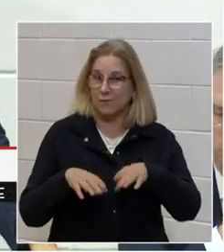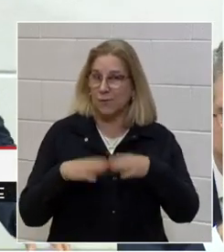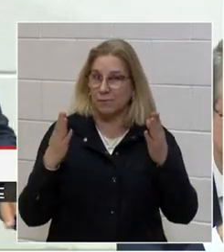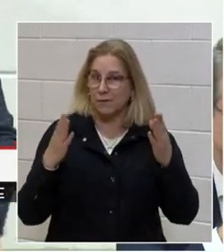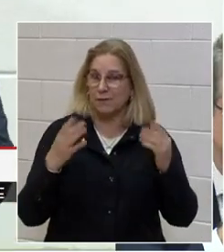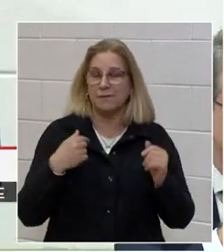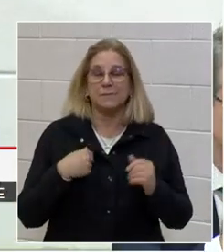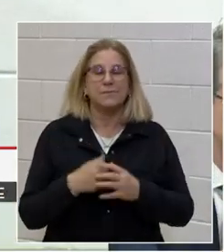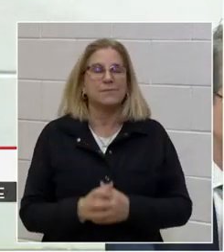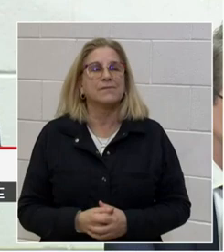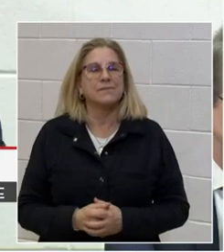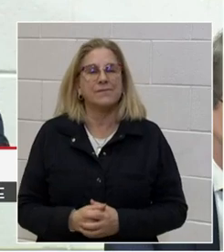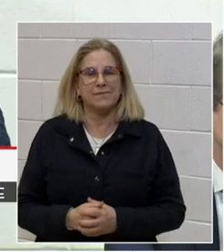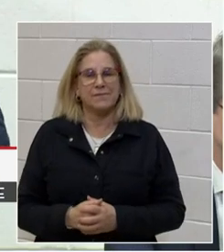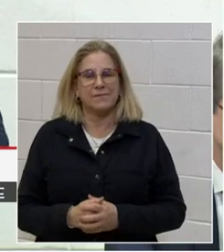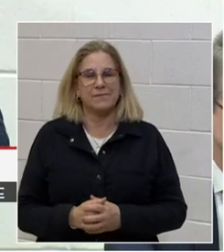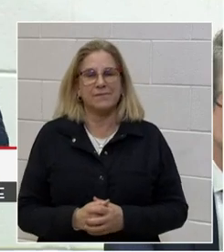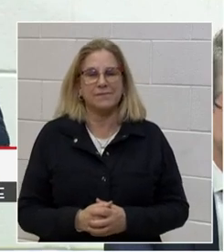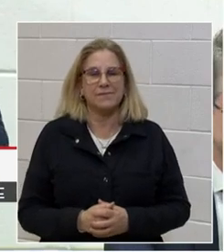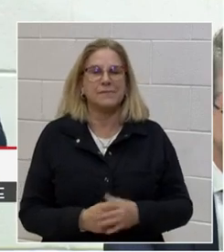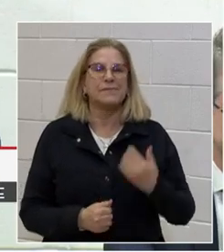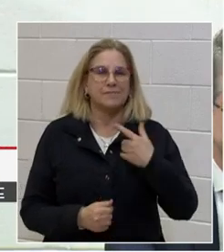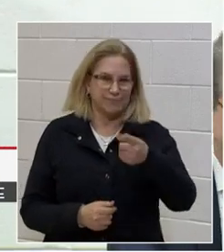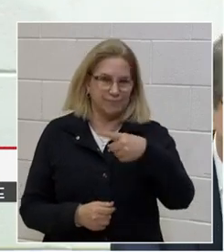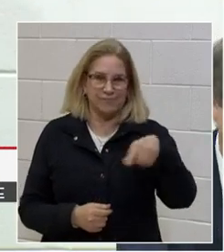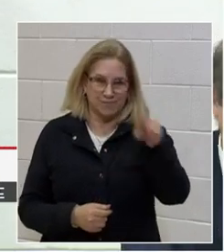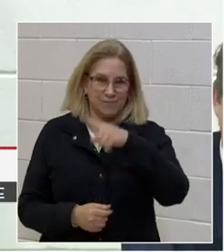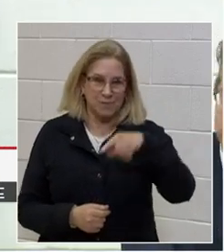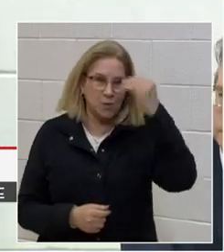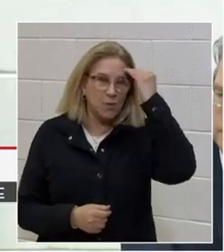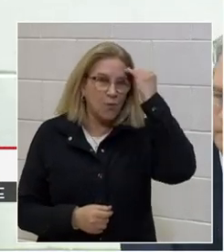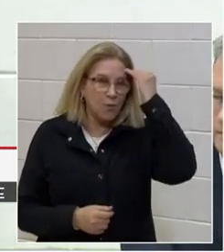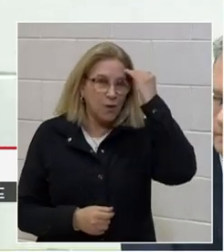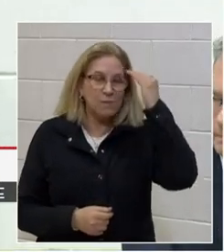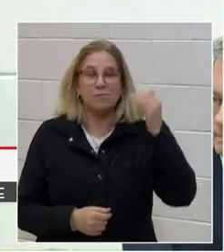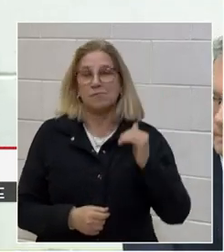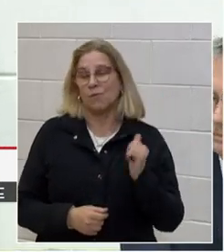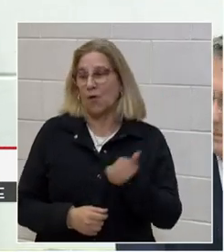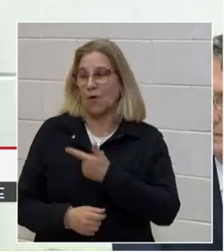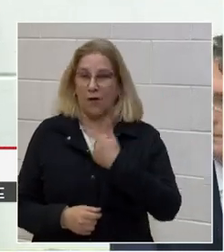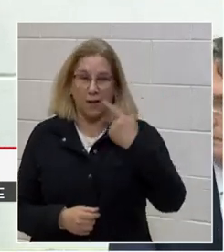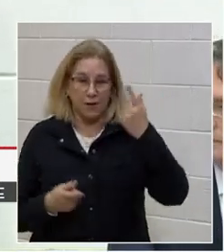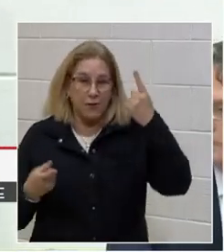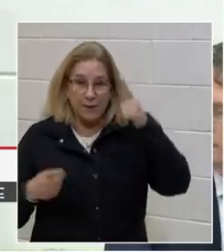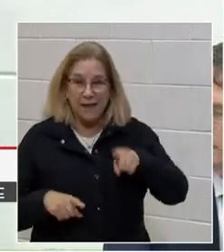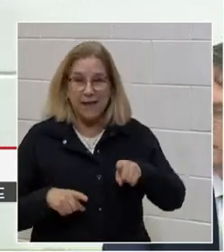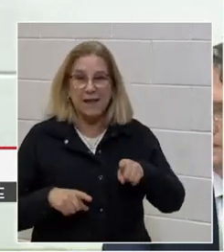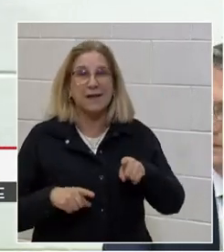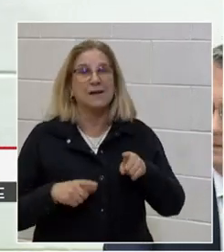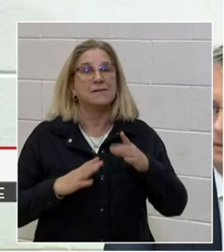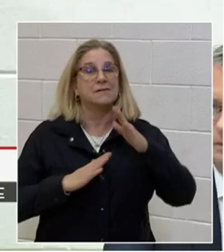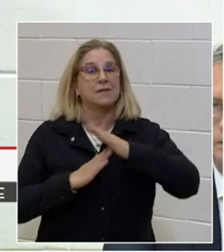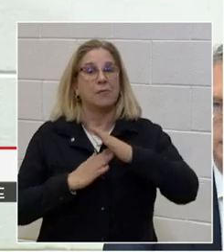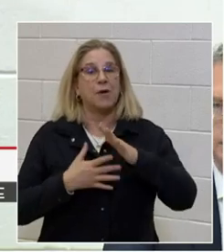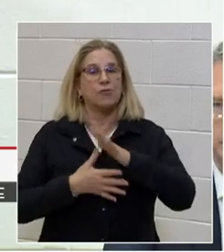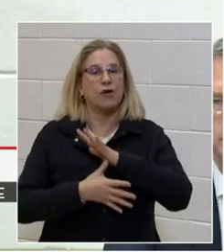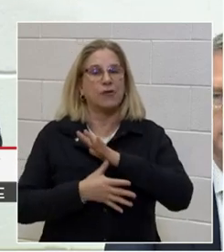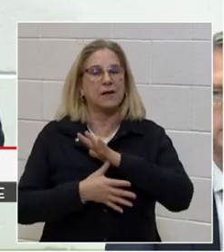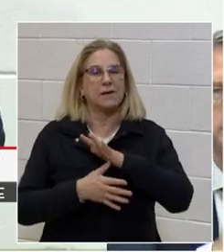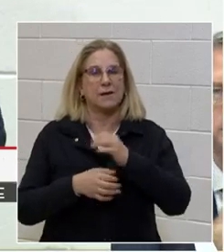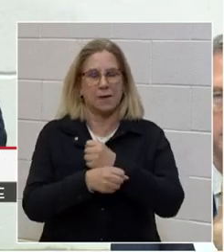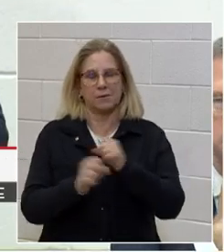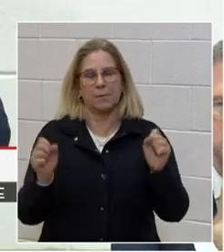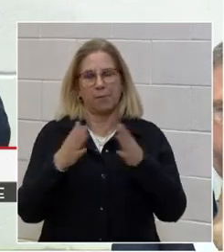that we all know and we all agree that our top priority is dealing with public safety in the